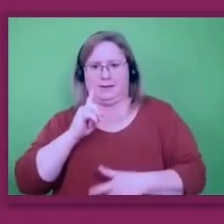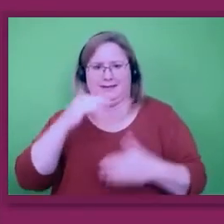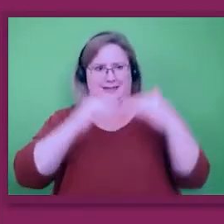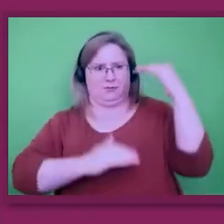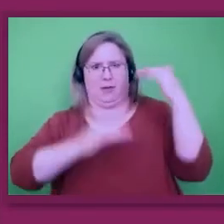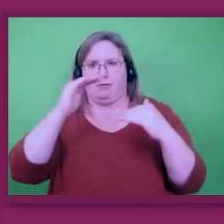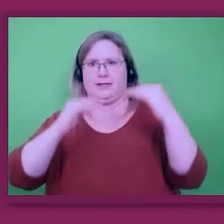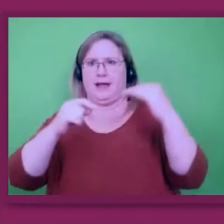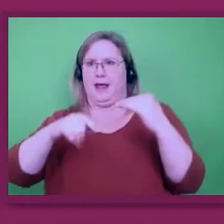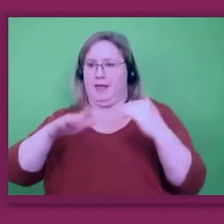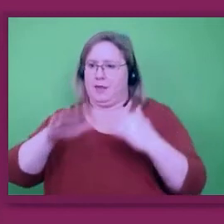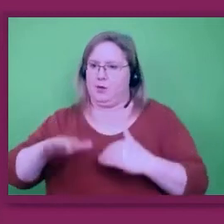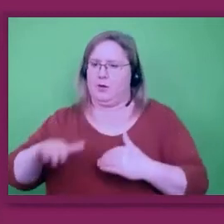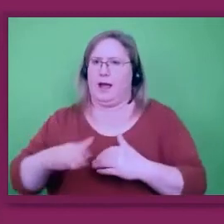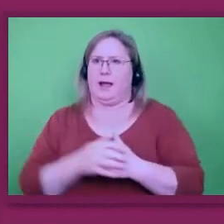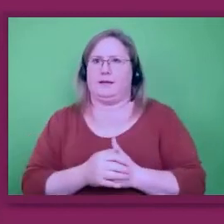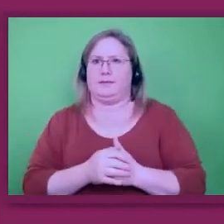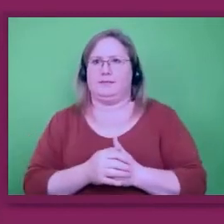Next slide, please.